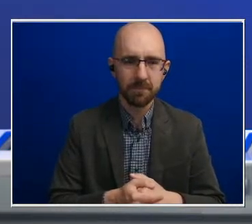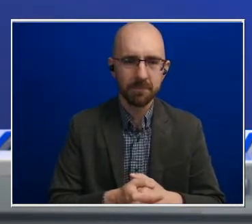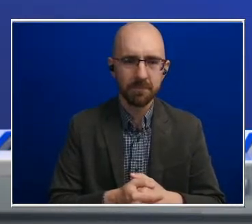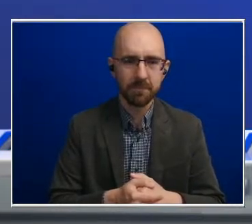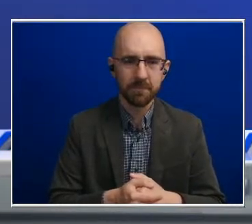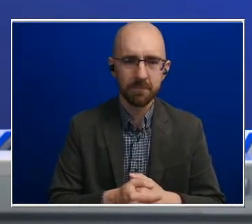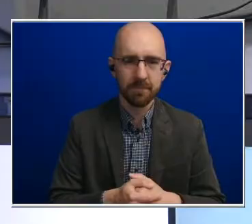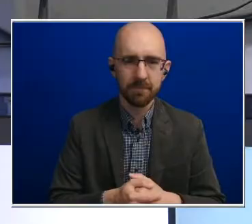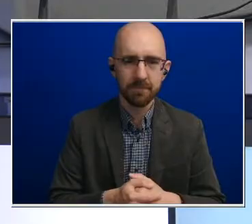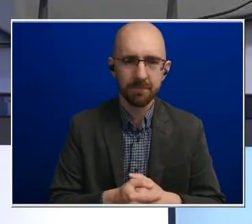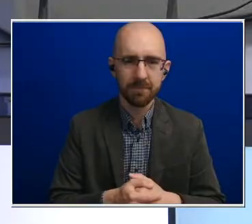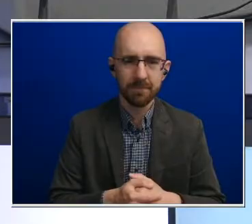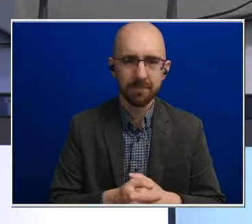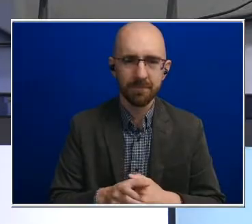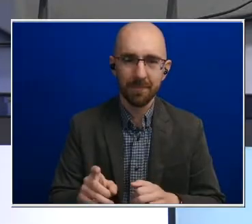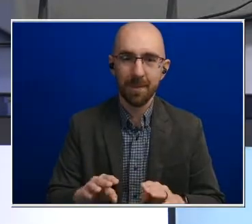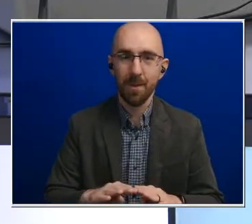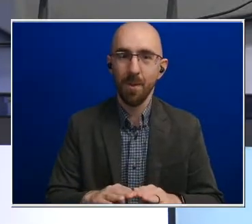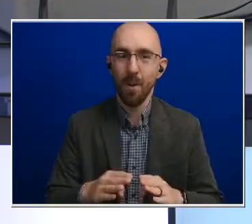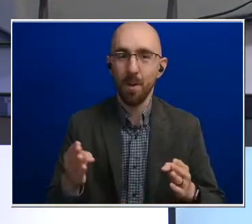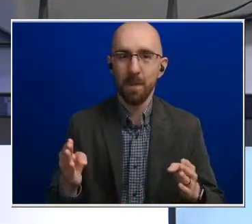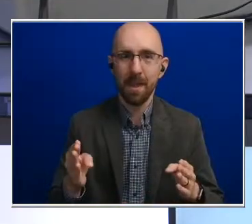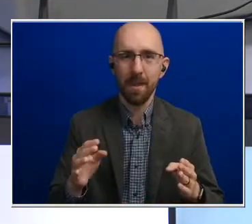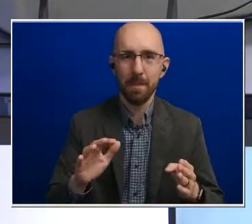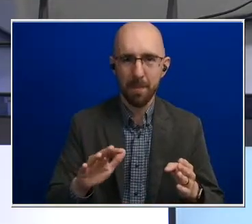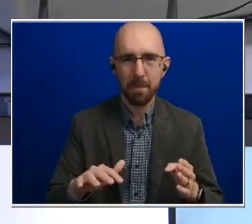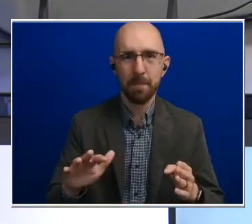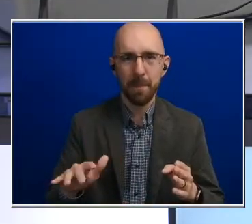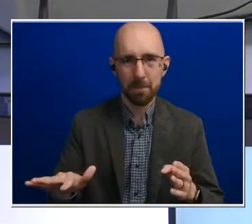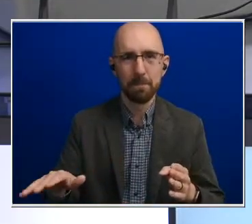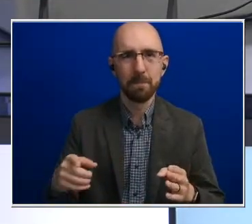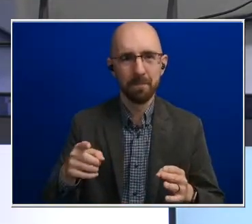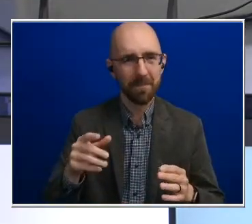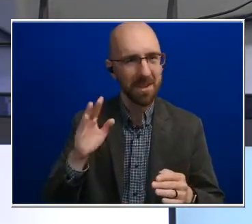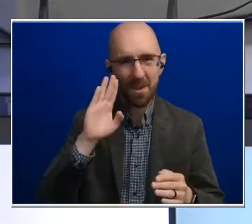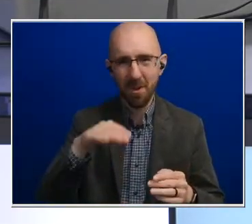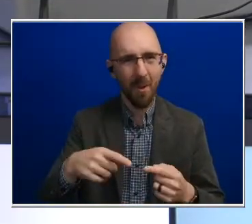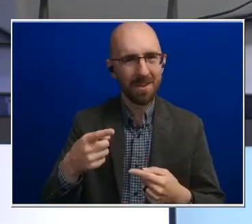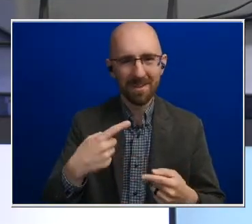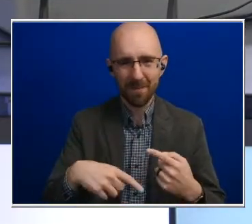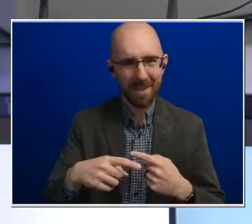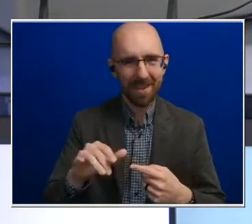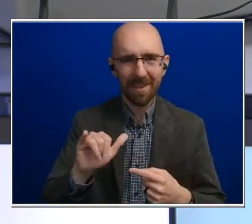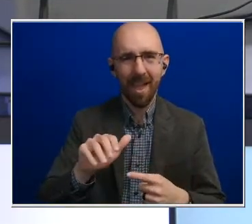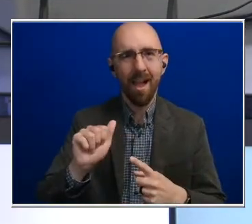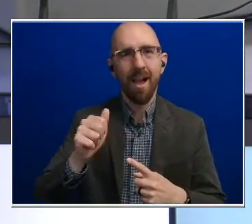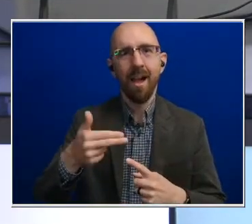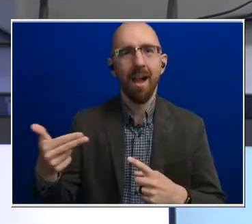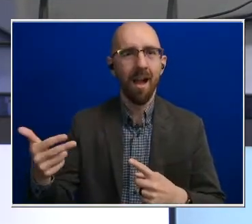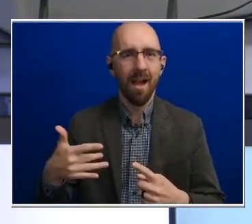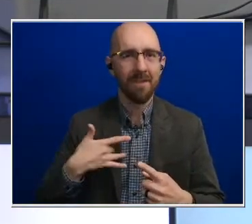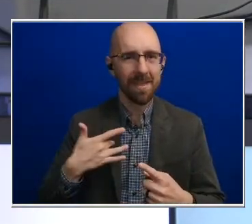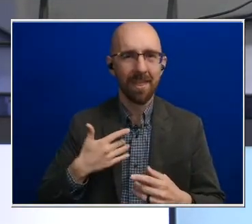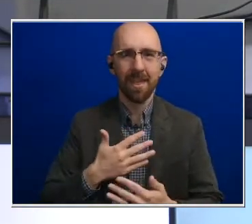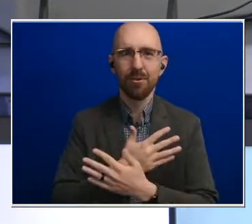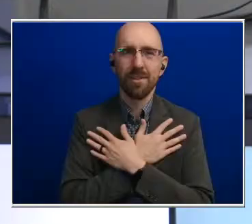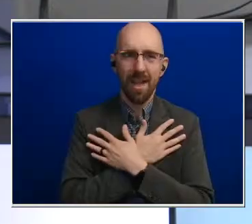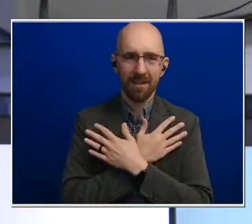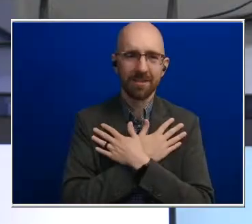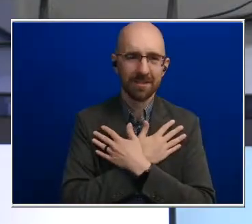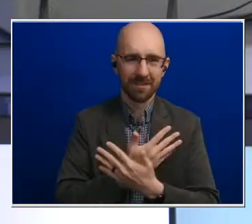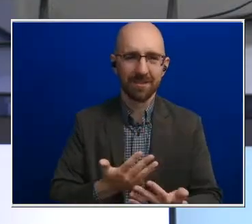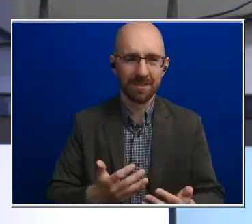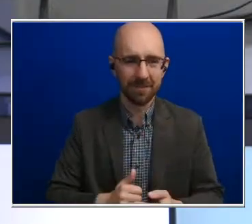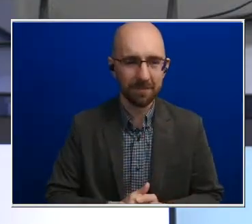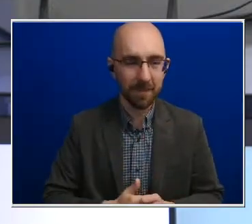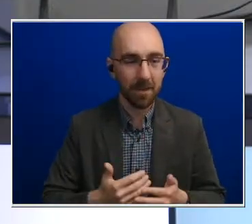That opening, you just know it's coming, right? And oh, I'm relaxed. That's the most beautiful thing. What's happening